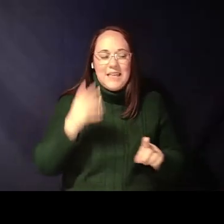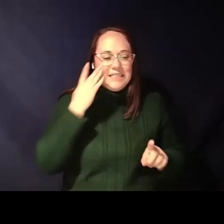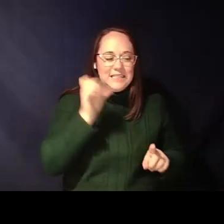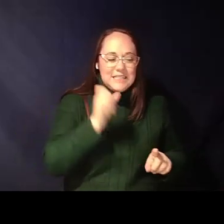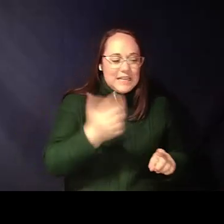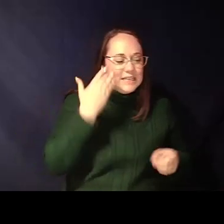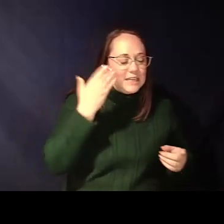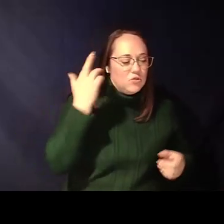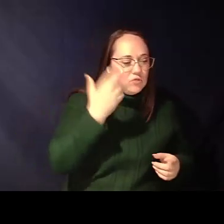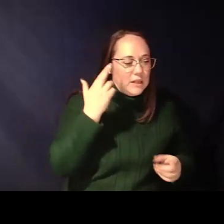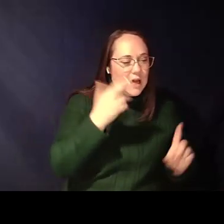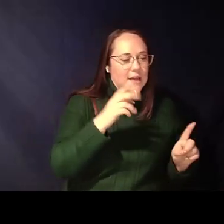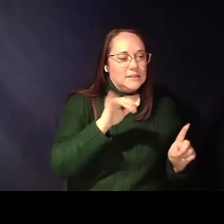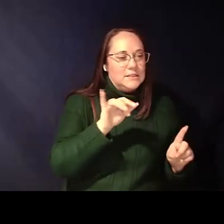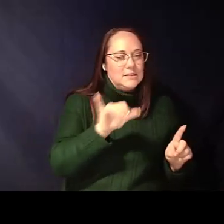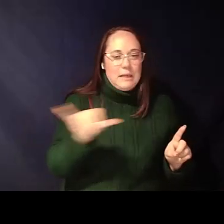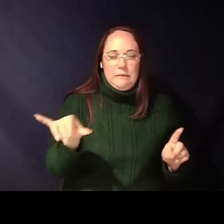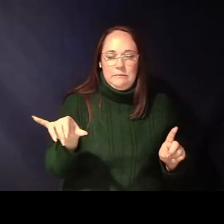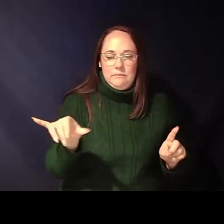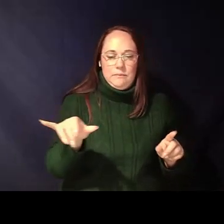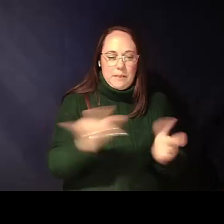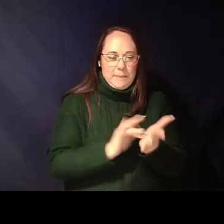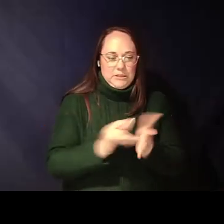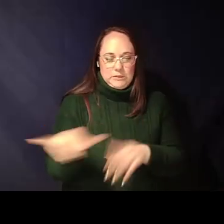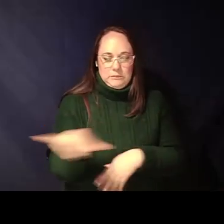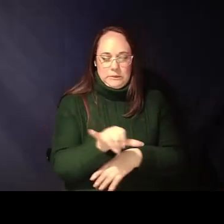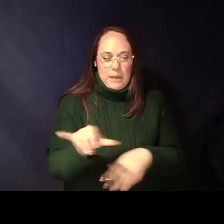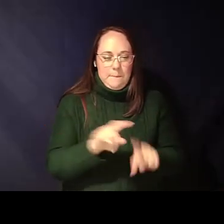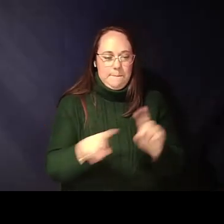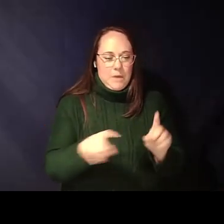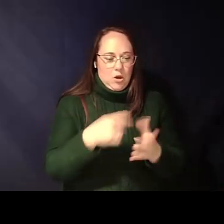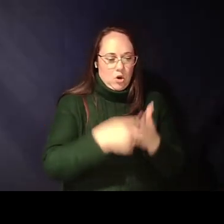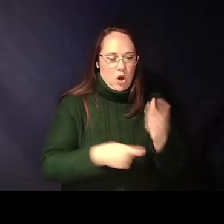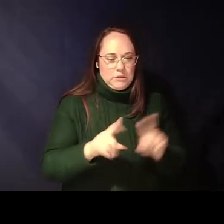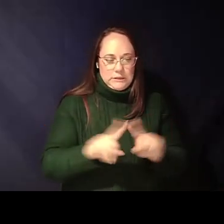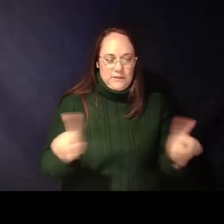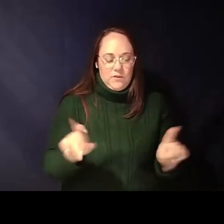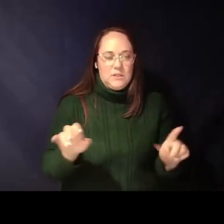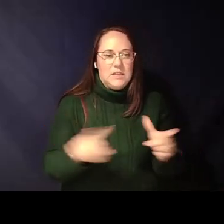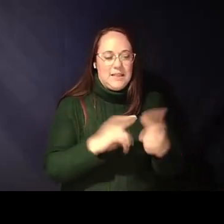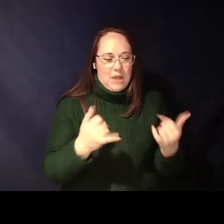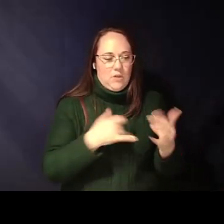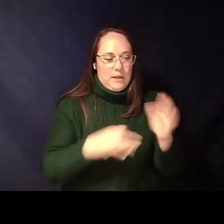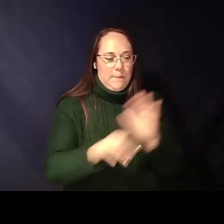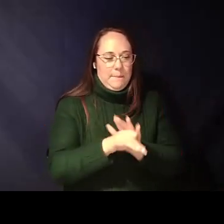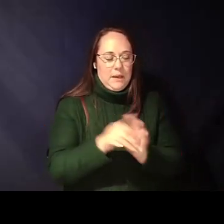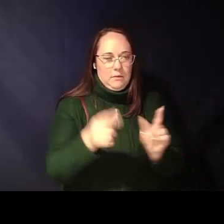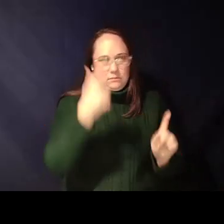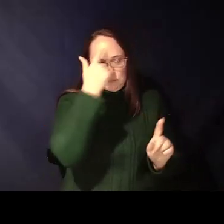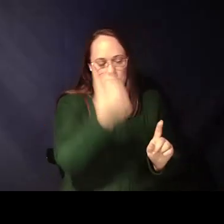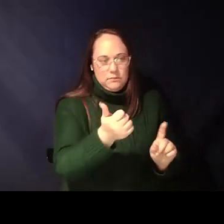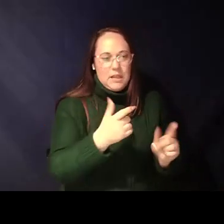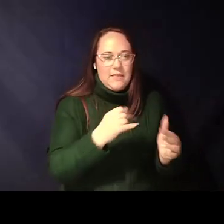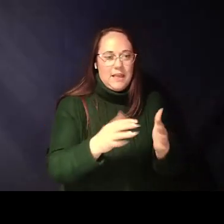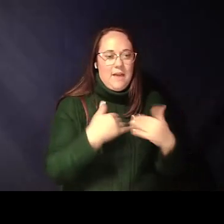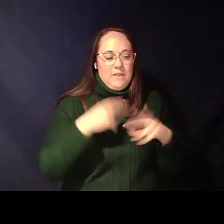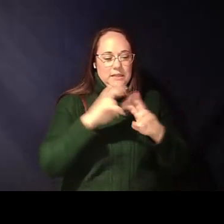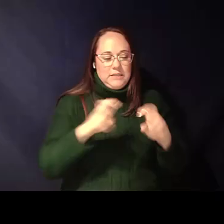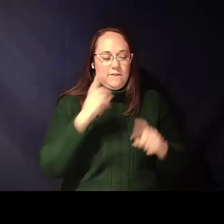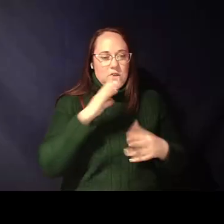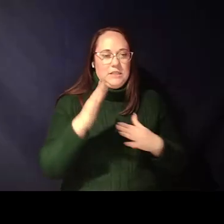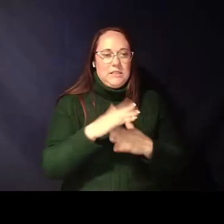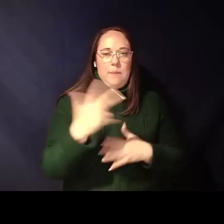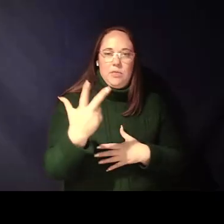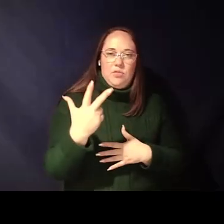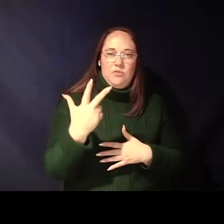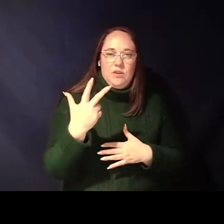they like the clinical effectiveness, they have the ability to do whatever they want. But they now have insights into the top 3 drugs that might be more